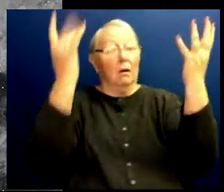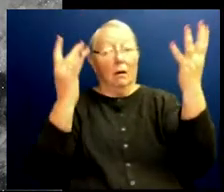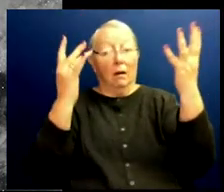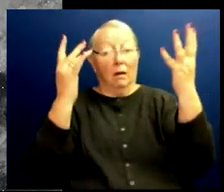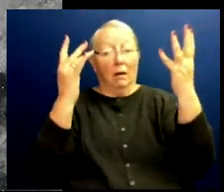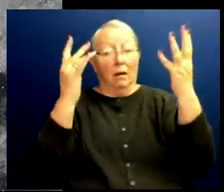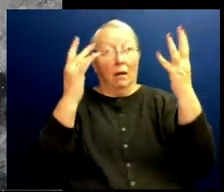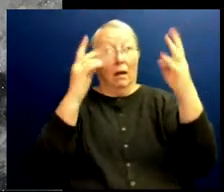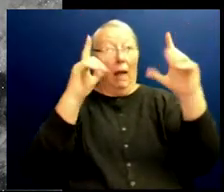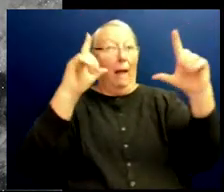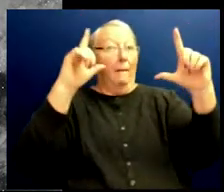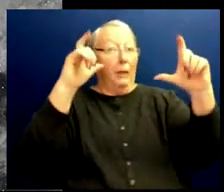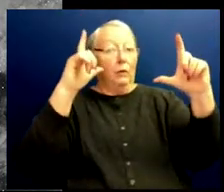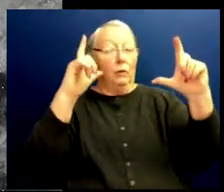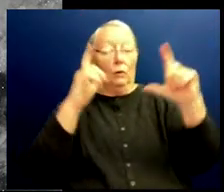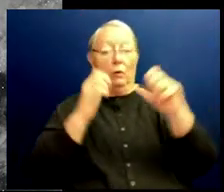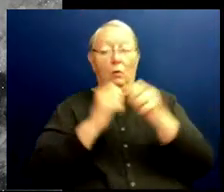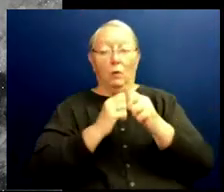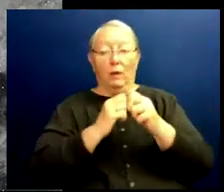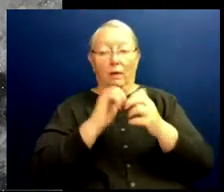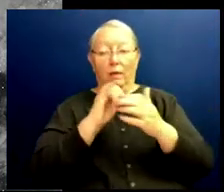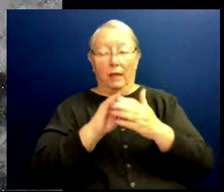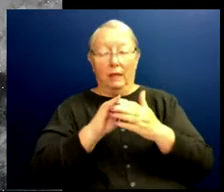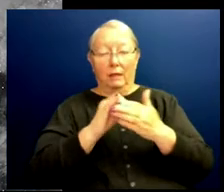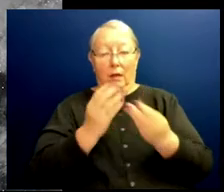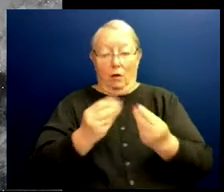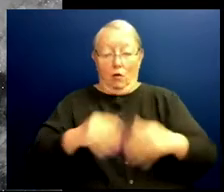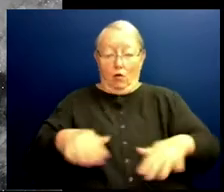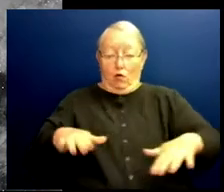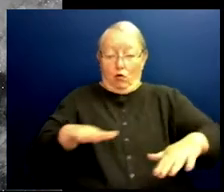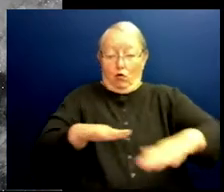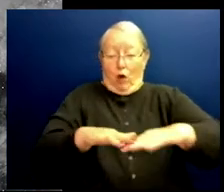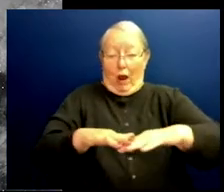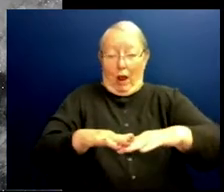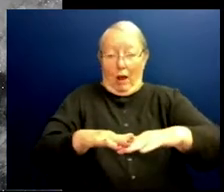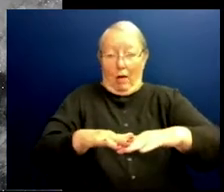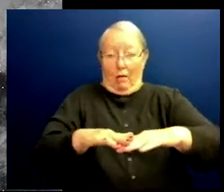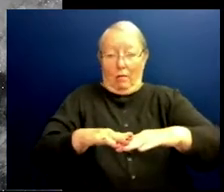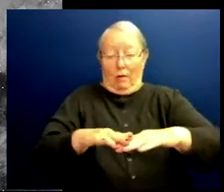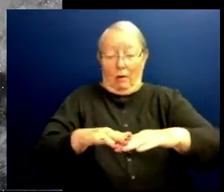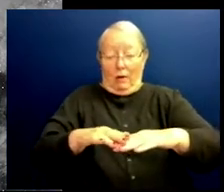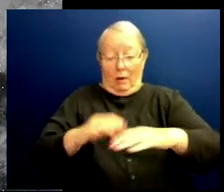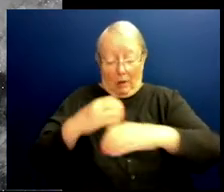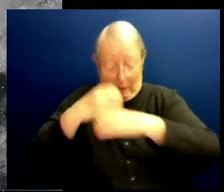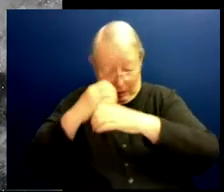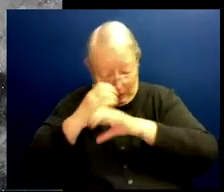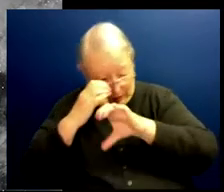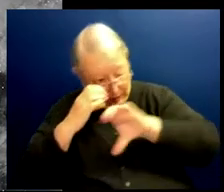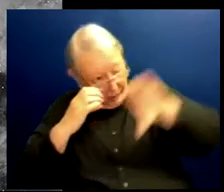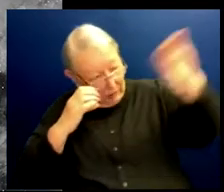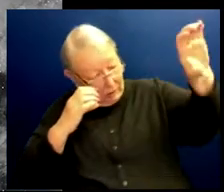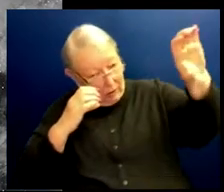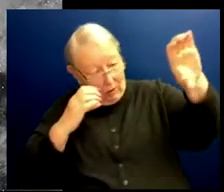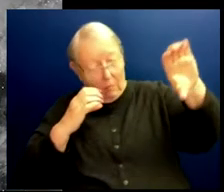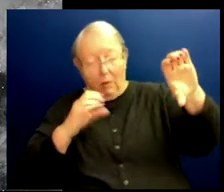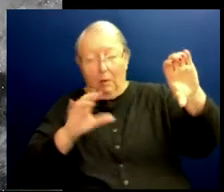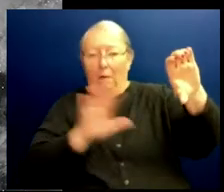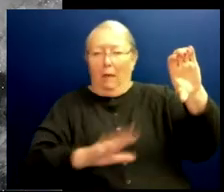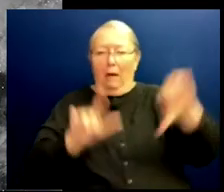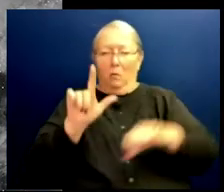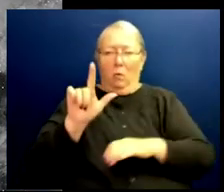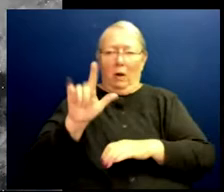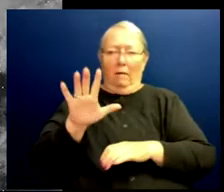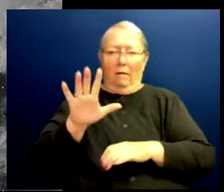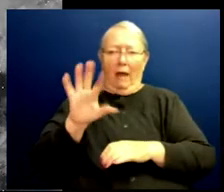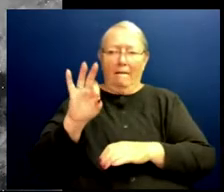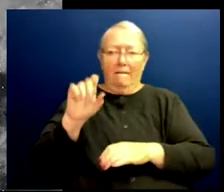large ground-based telescopes that has a mere 8 meters, roughly 25 feet in diameter. Compare that with the